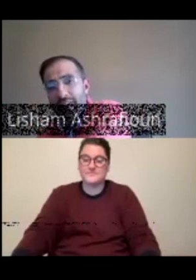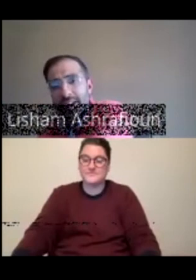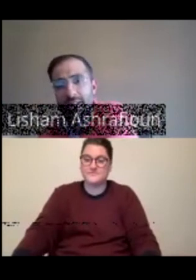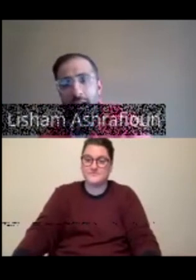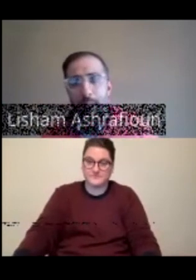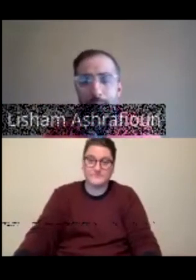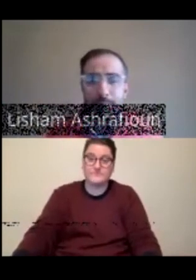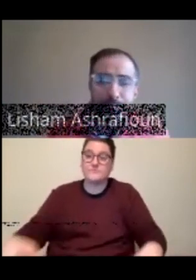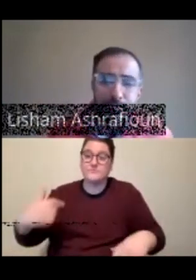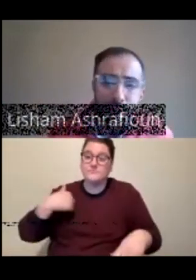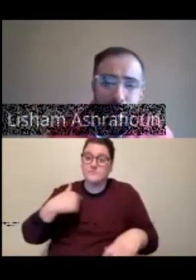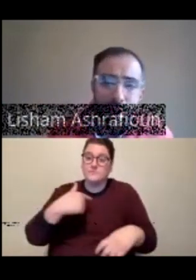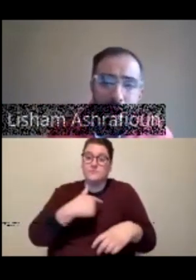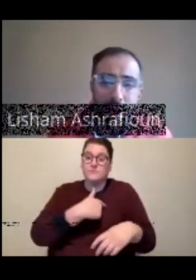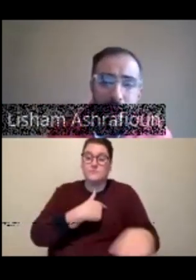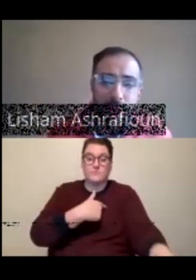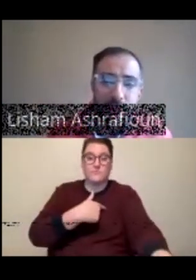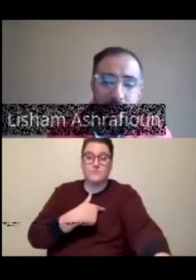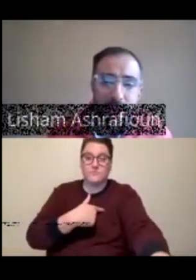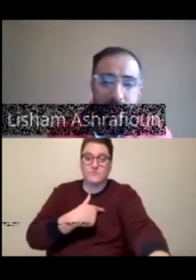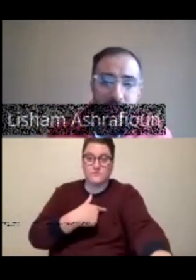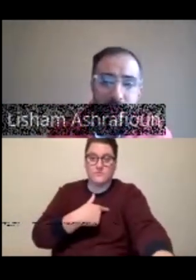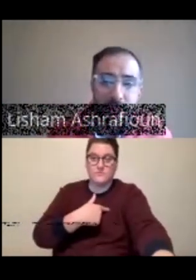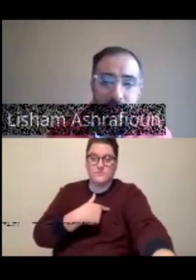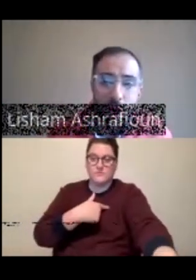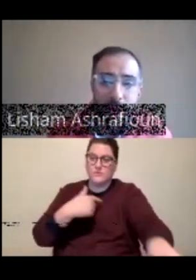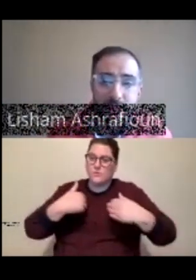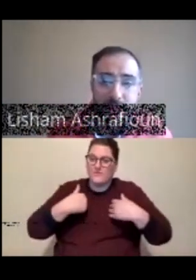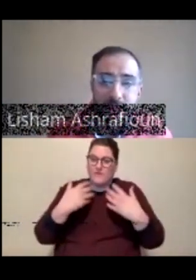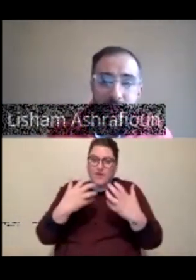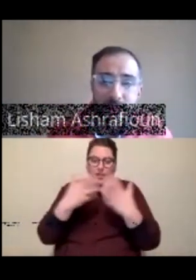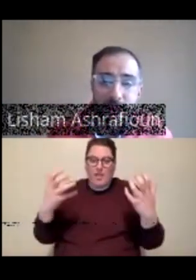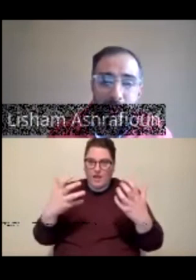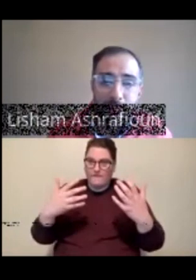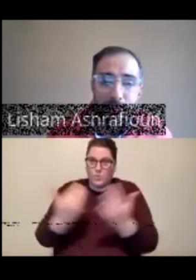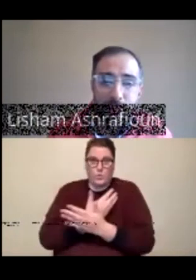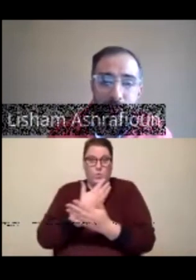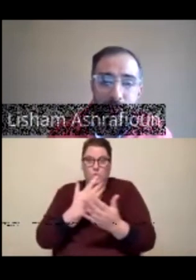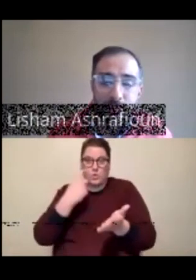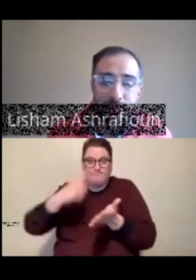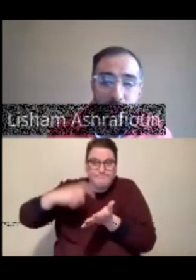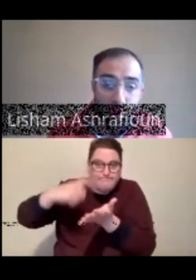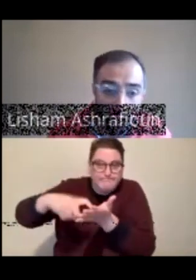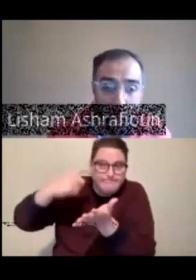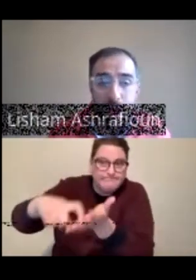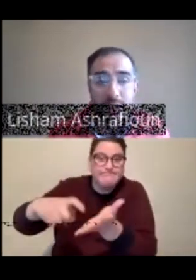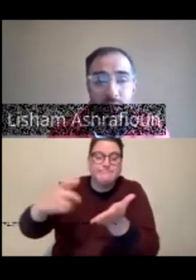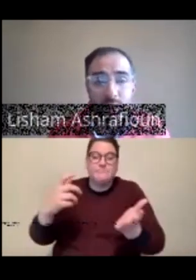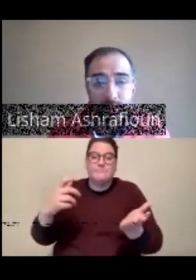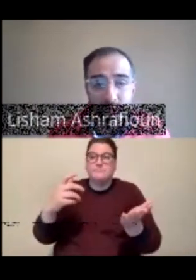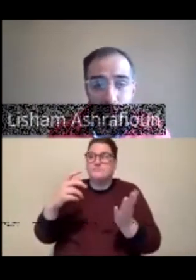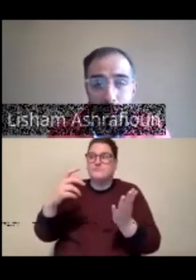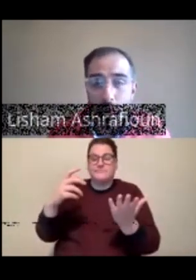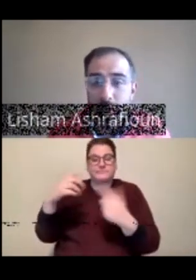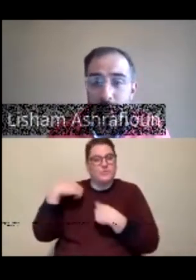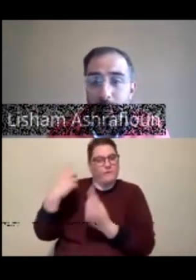So we've had, I think we've had a lot of exciting developments on it that so far,